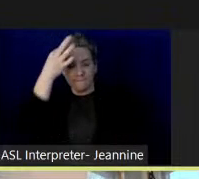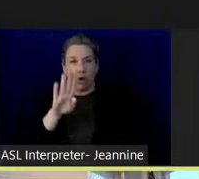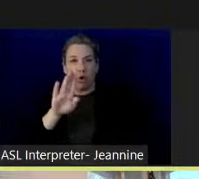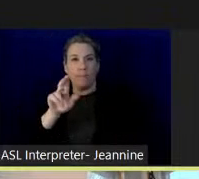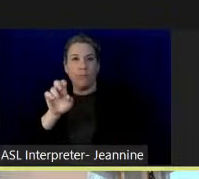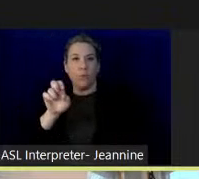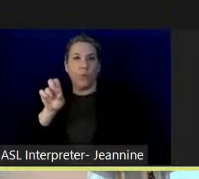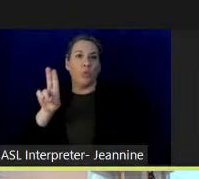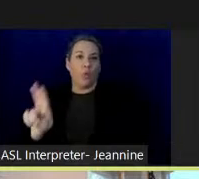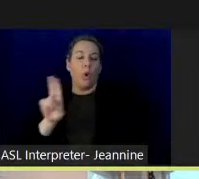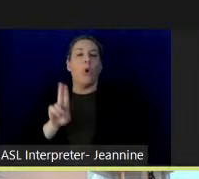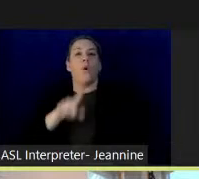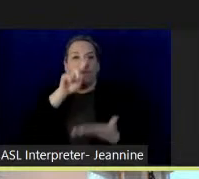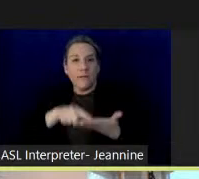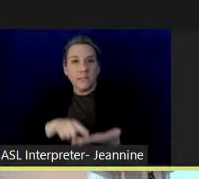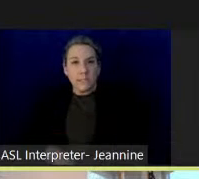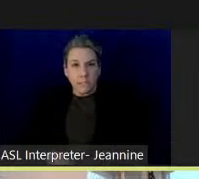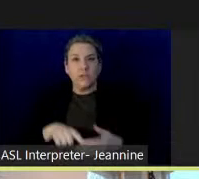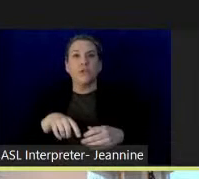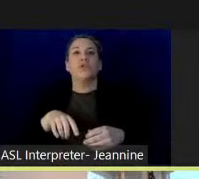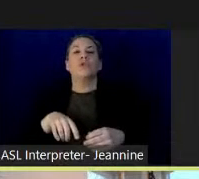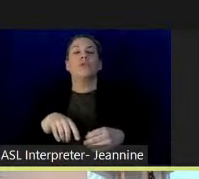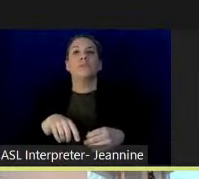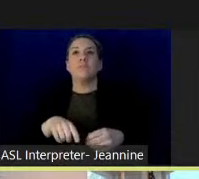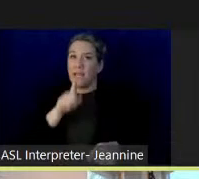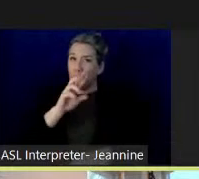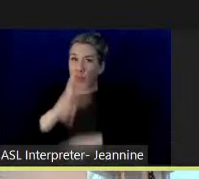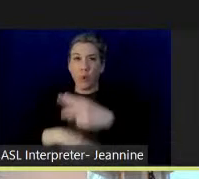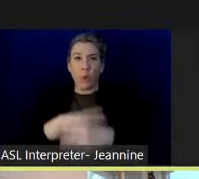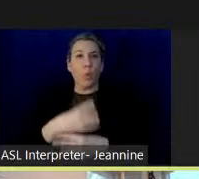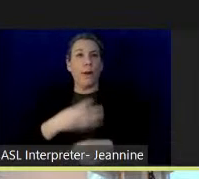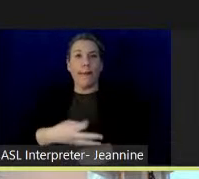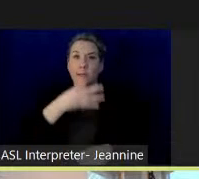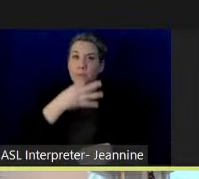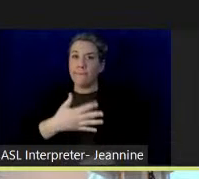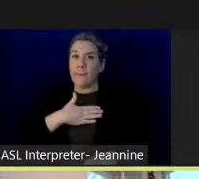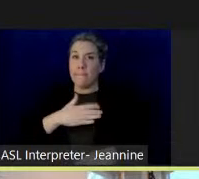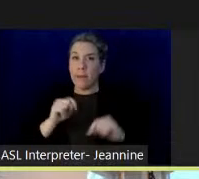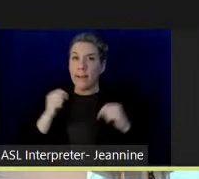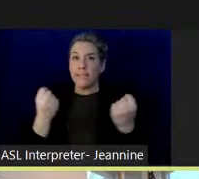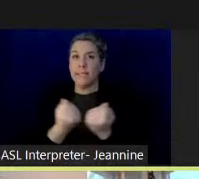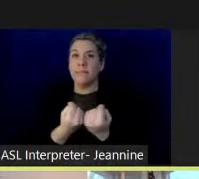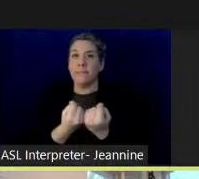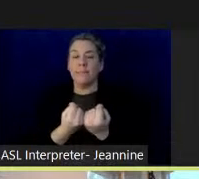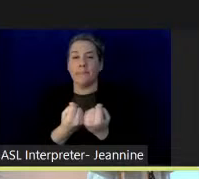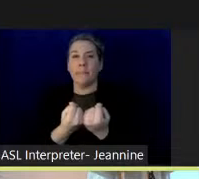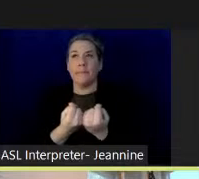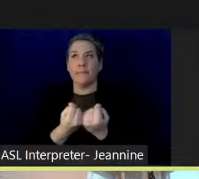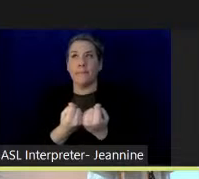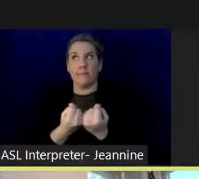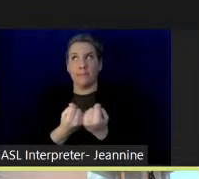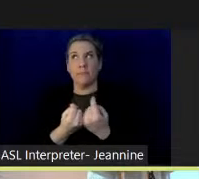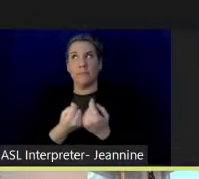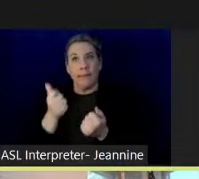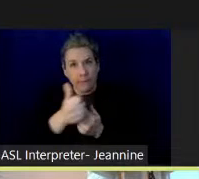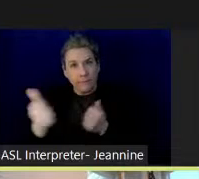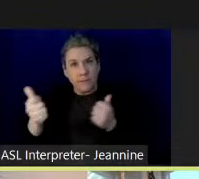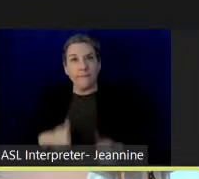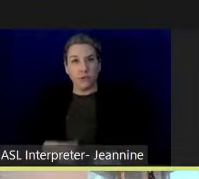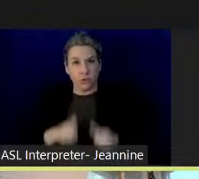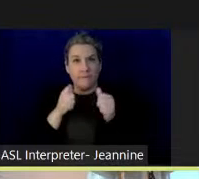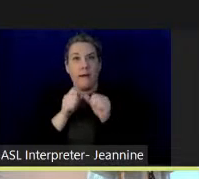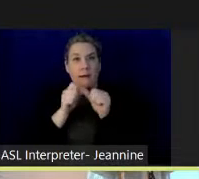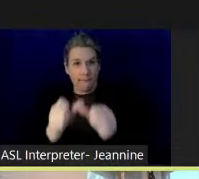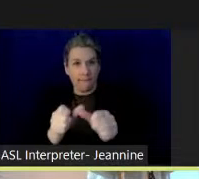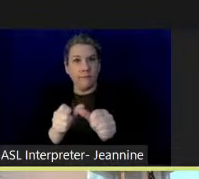Homeland Security, and including real-world expertise from my team who have survived themselves through surviving active